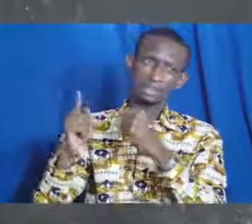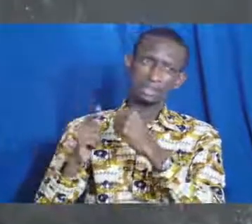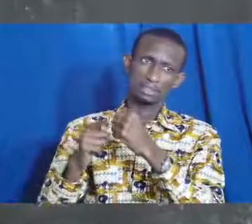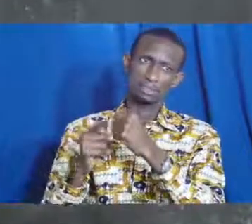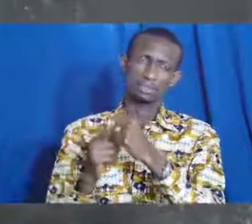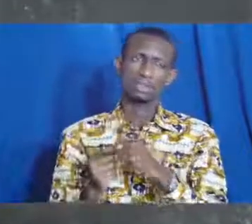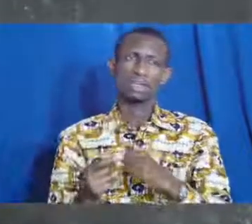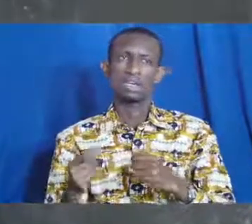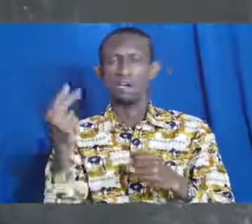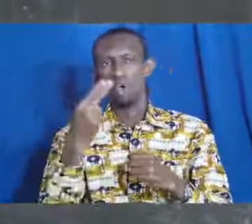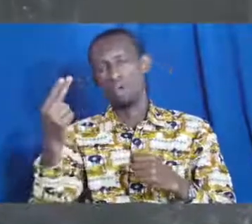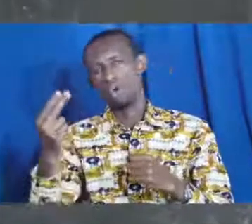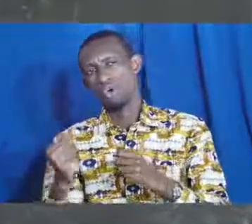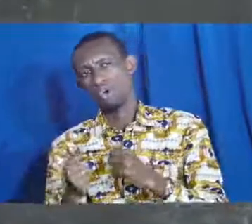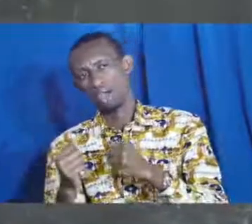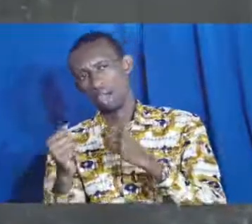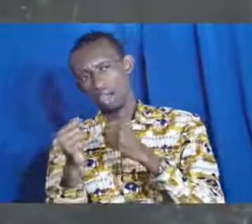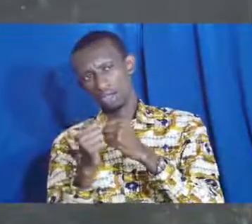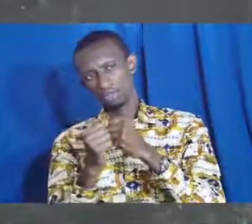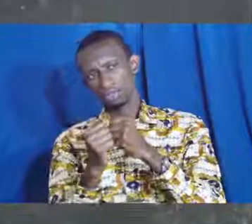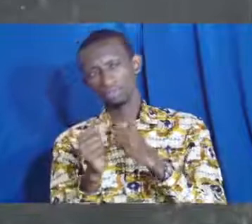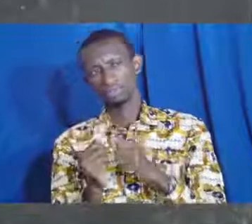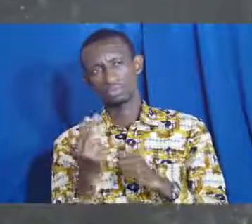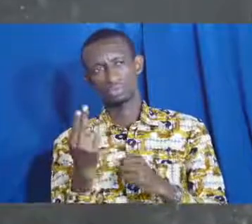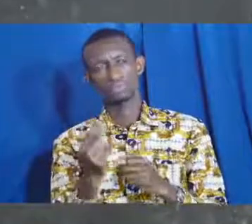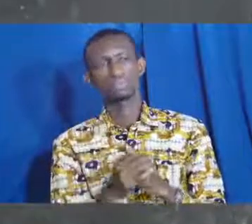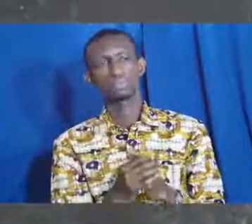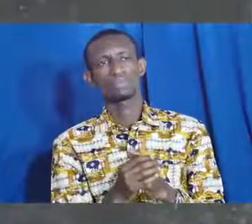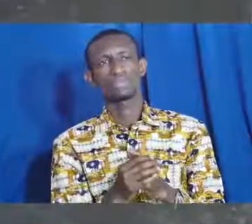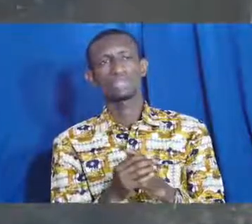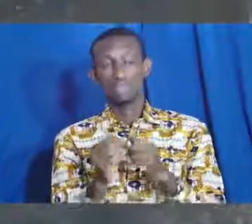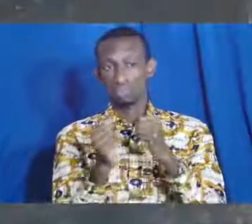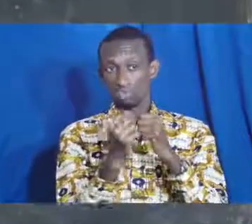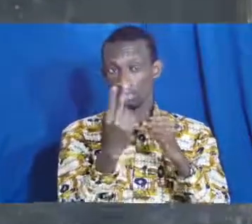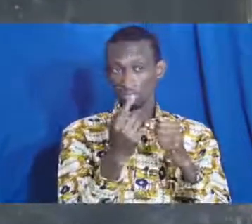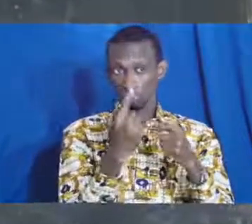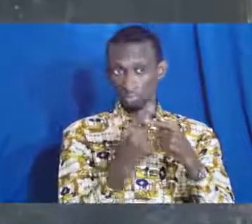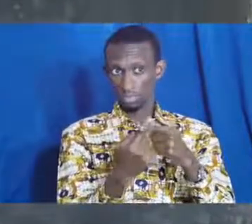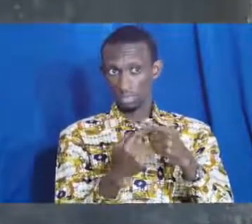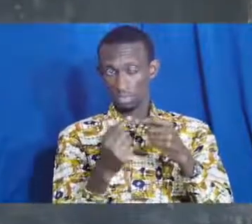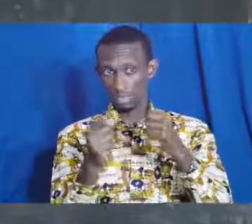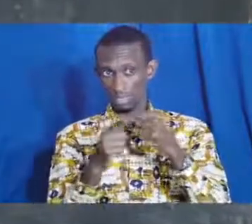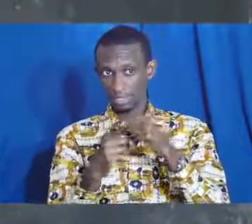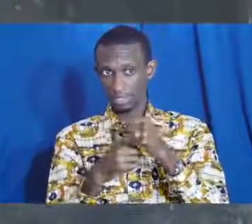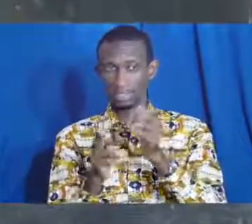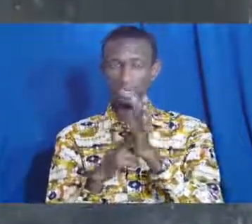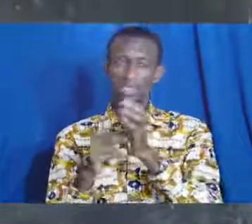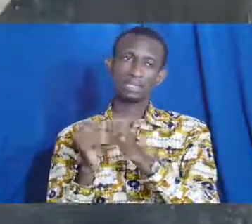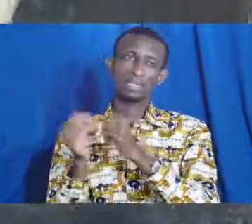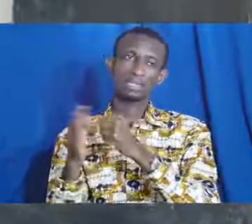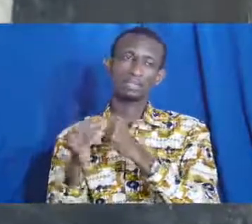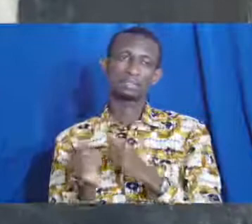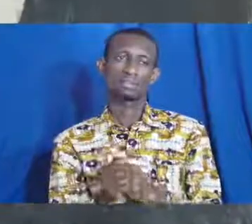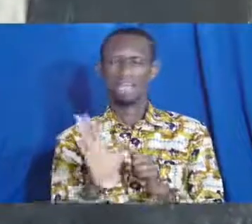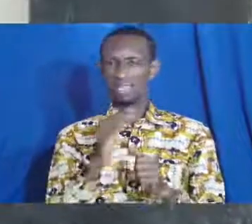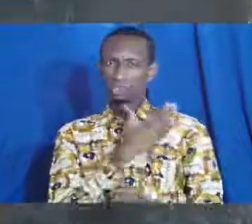hydrogen atoms, you have 12 and 6, that is 18. So you have 12 and,